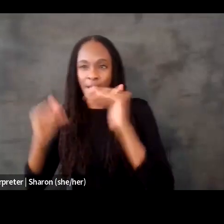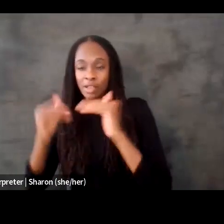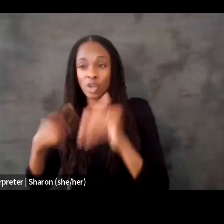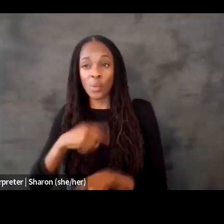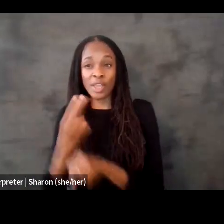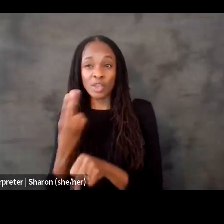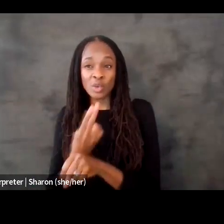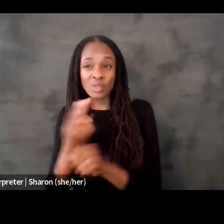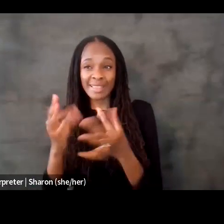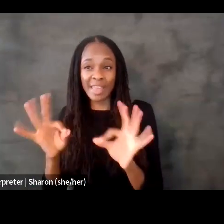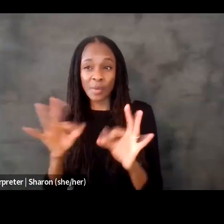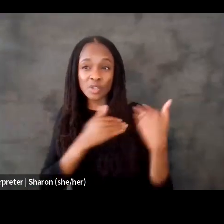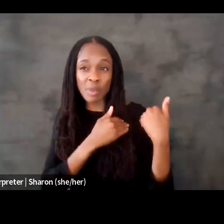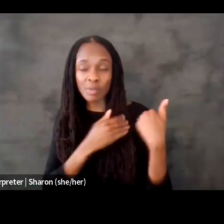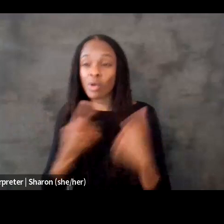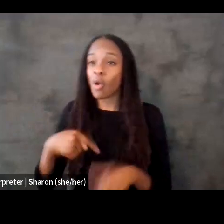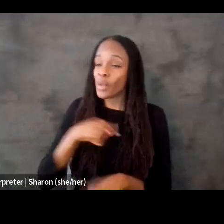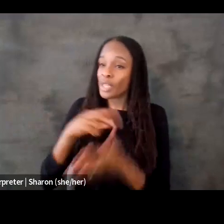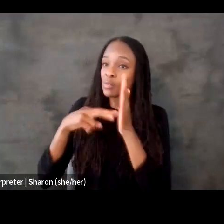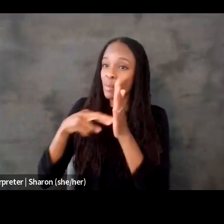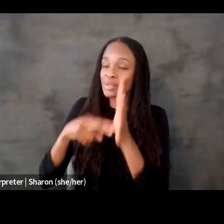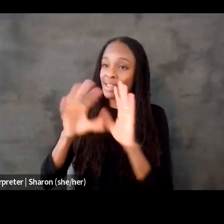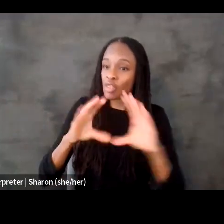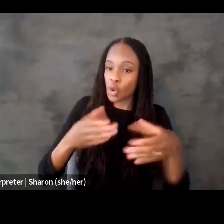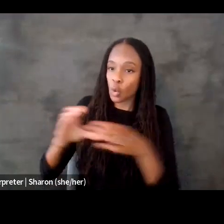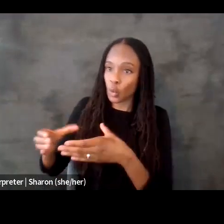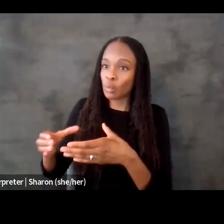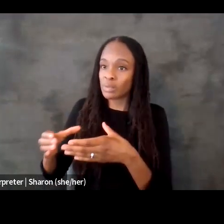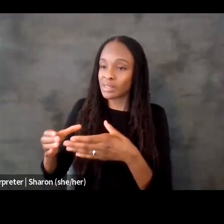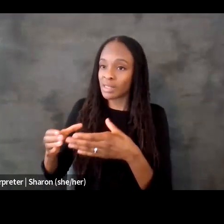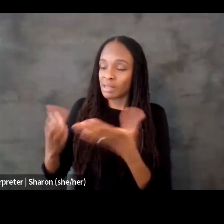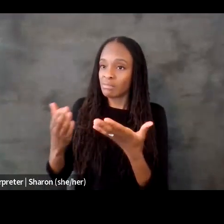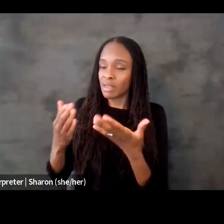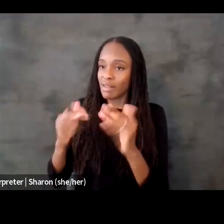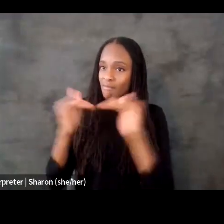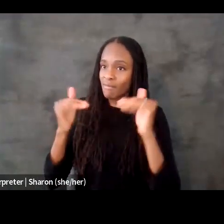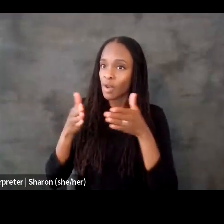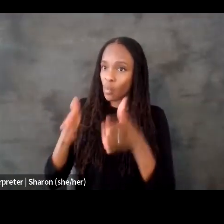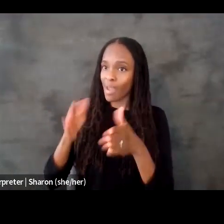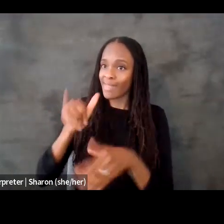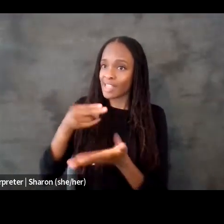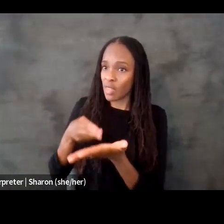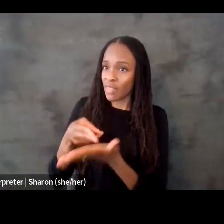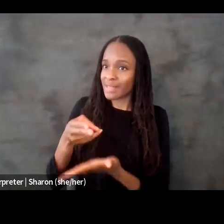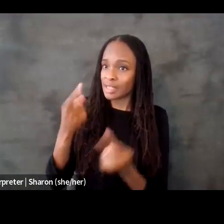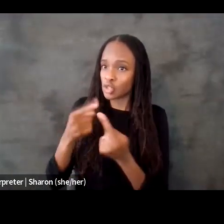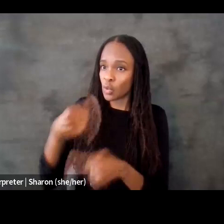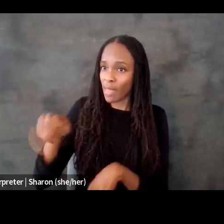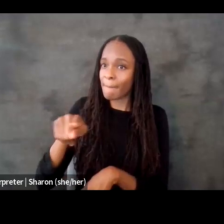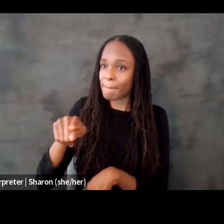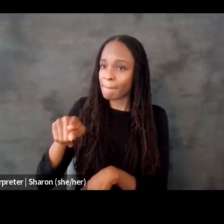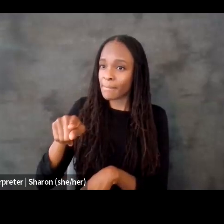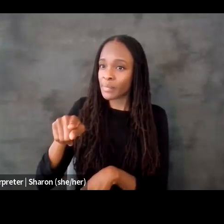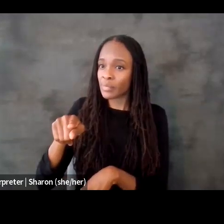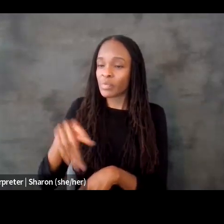language responsibly? Are we representing the groups in the light that is fair to them, in the light that is authentic to them?